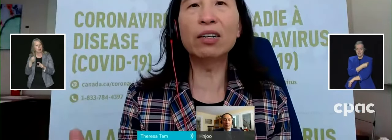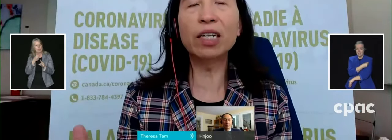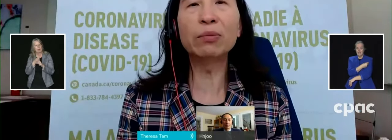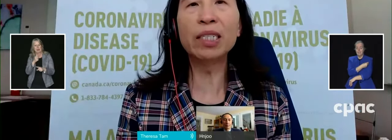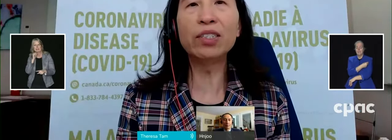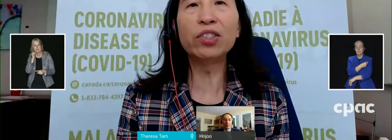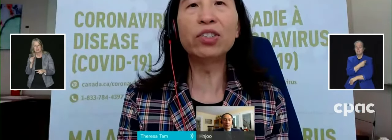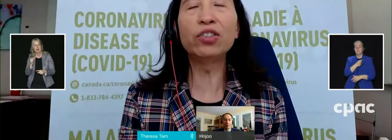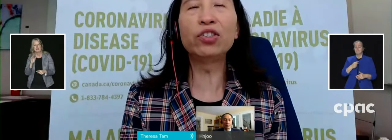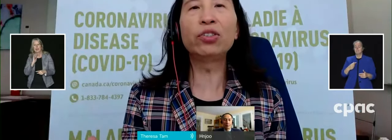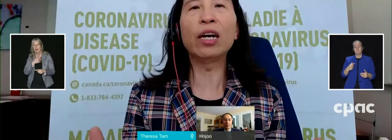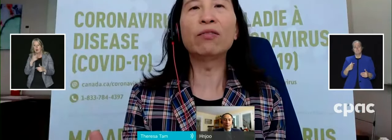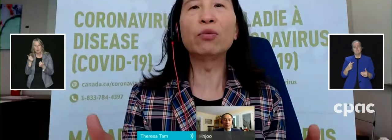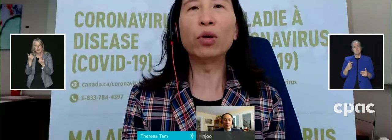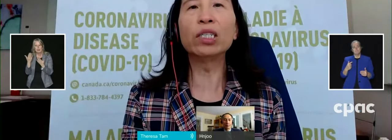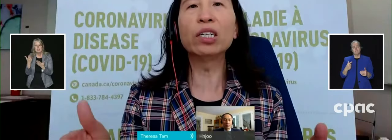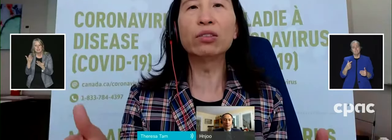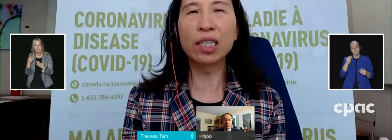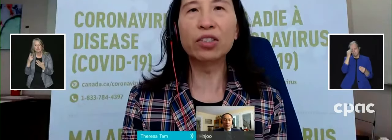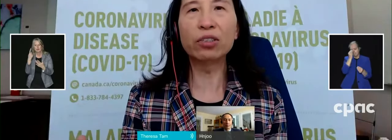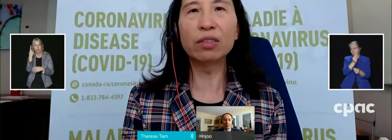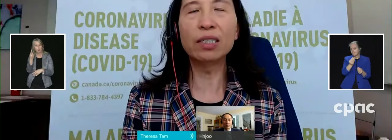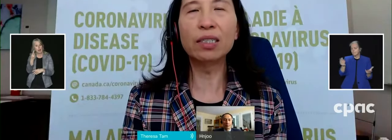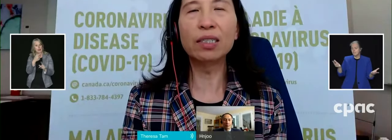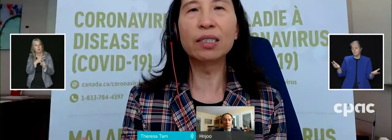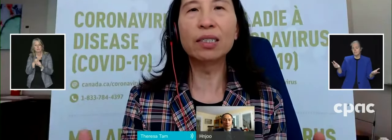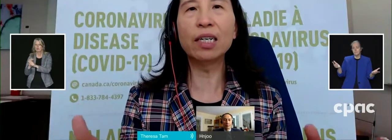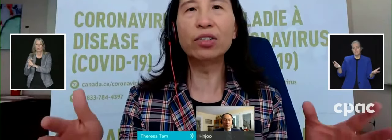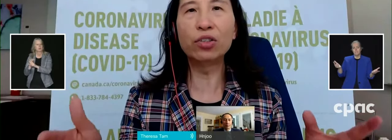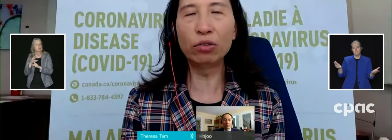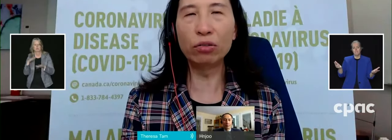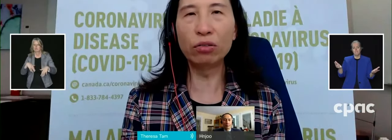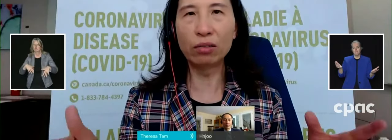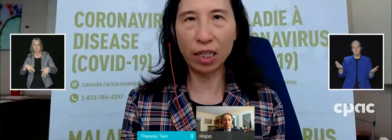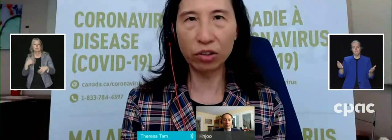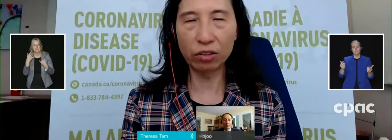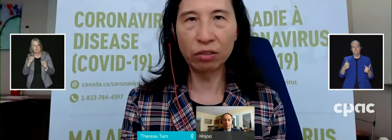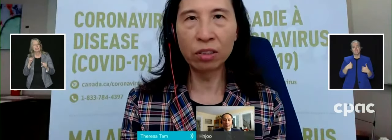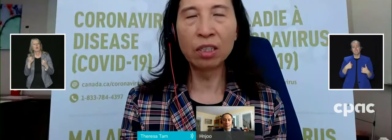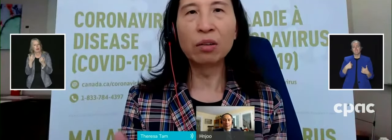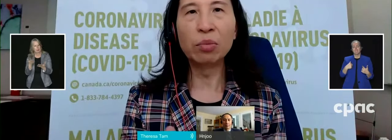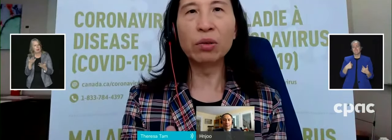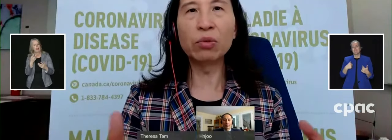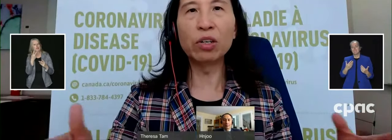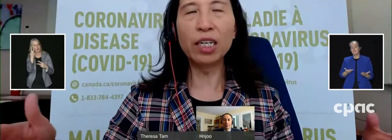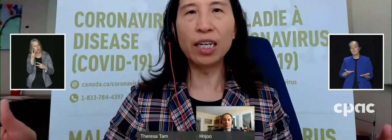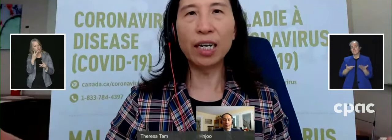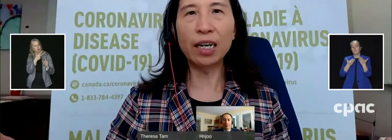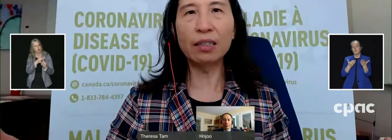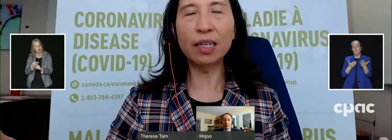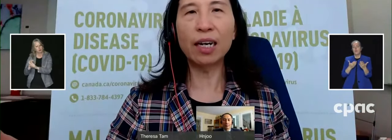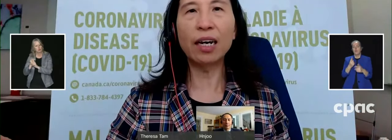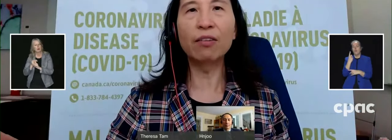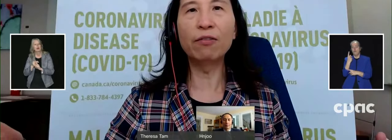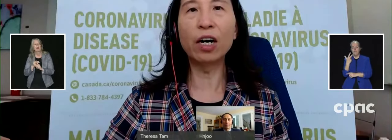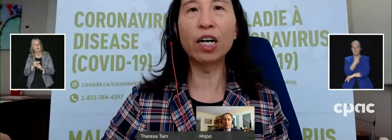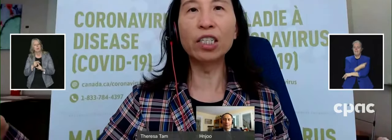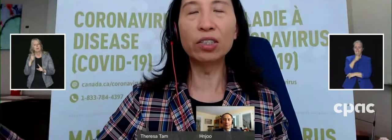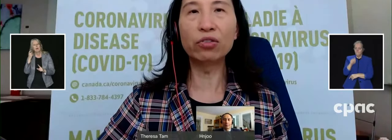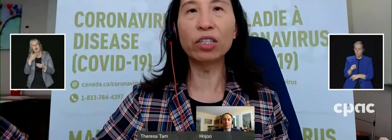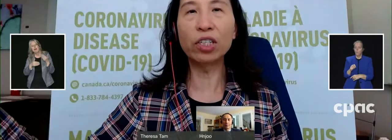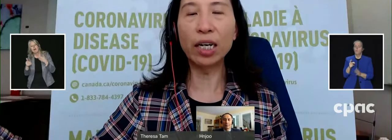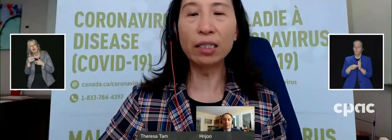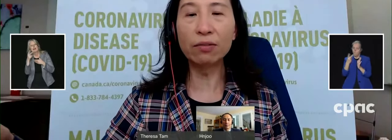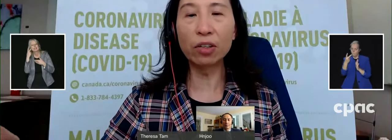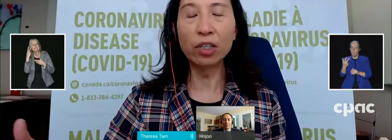It is not a recommendation to have a 1-dose schedule. It is still a 2-dose schedule, but looking at how far